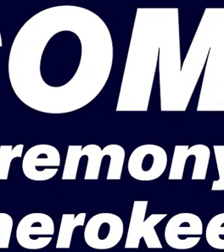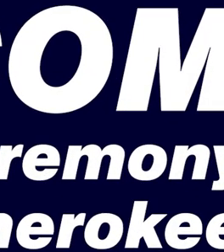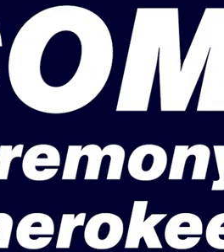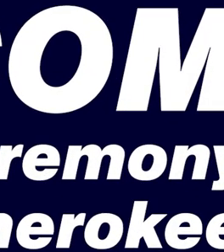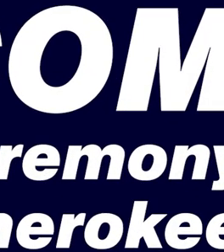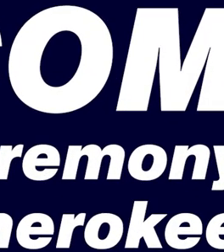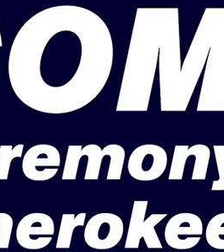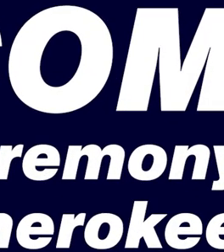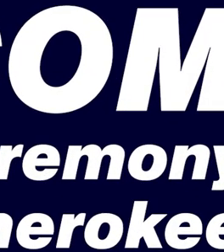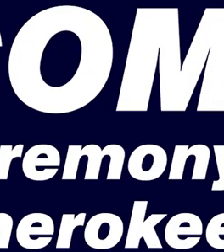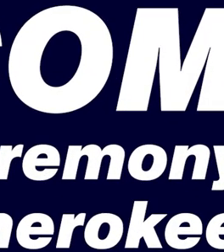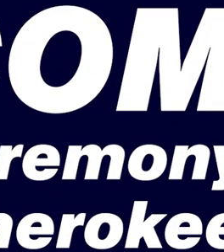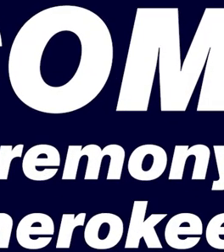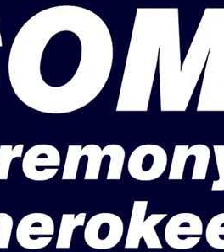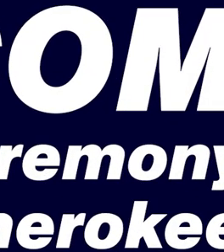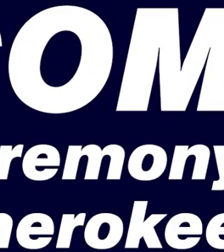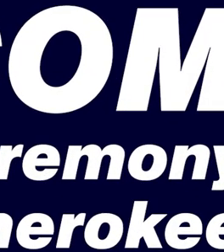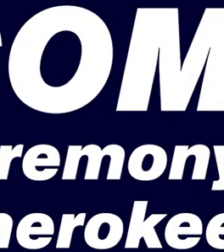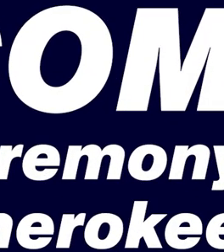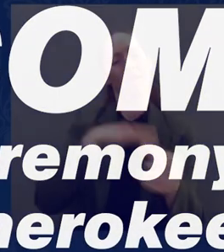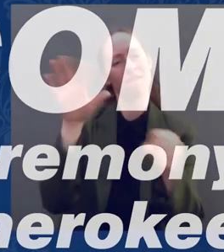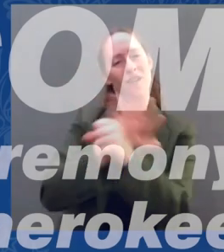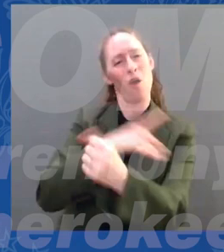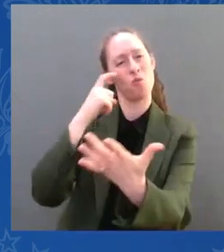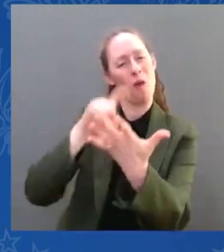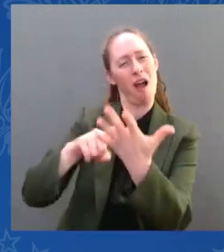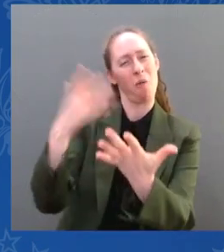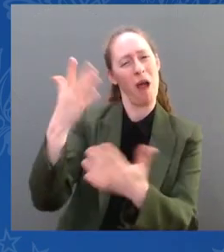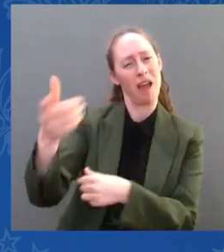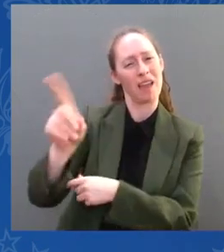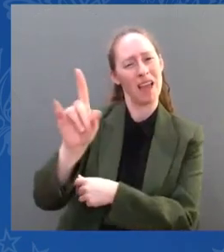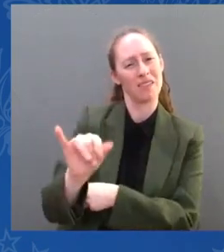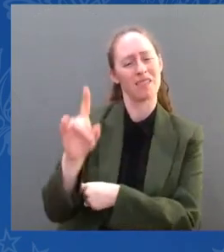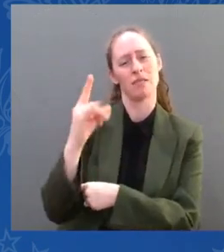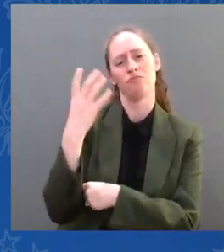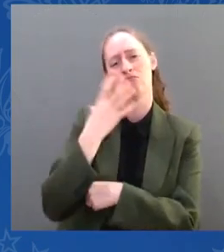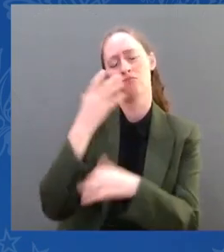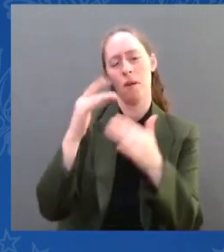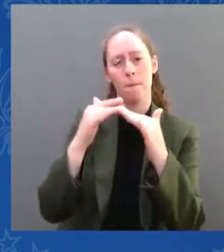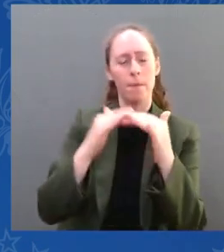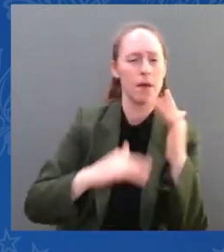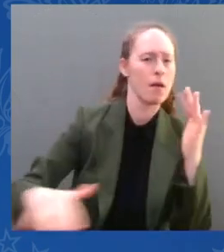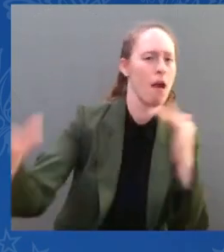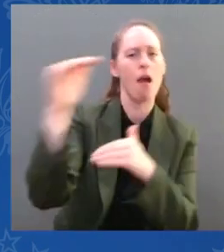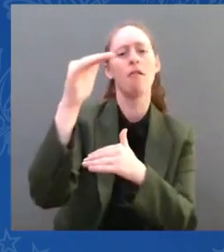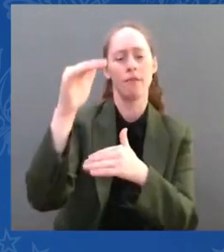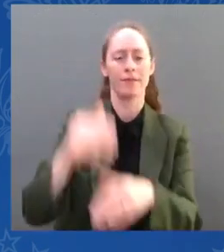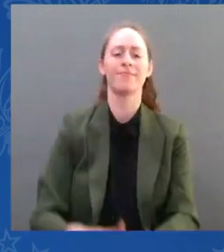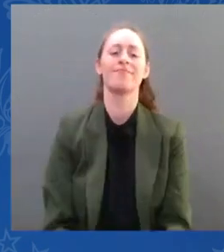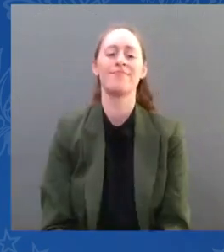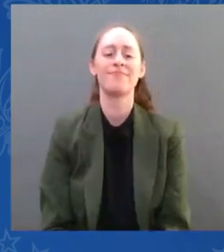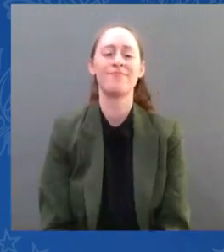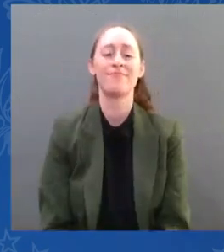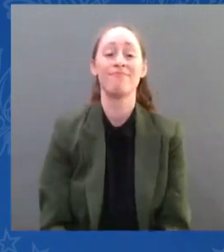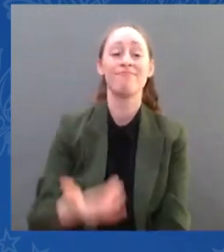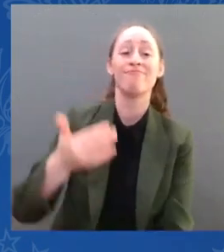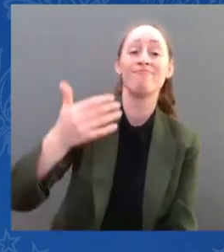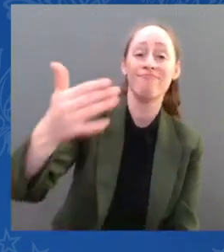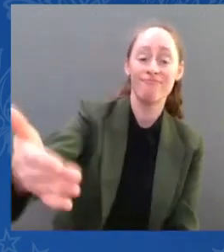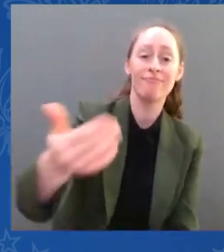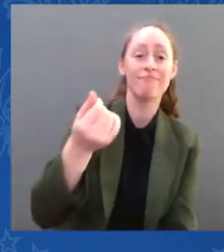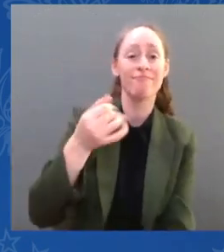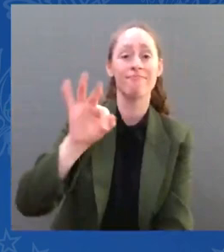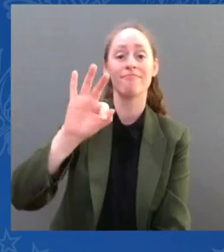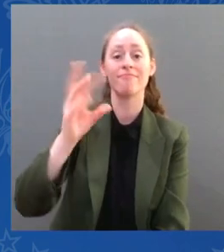January 31, 1968, it was an opening assault that would come to be known as the Tet Offensive, a particularly